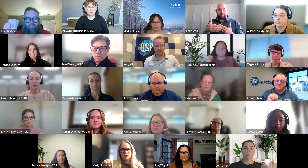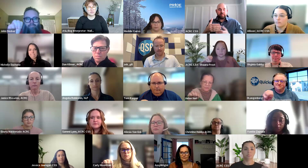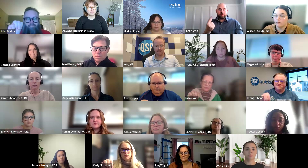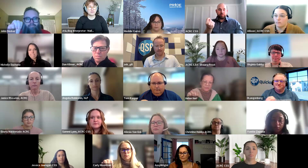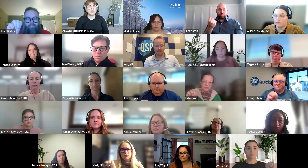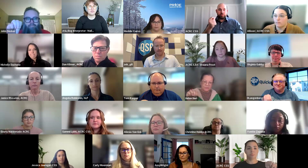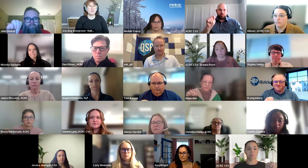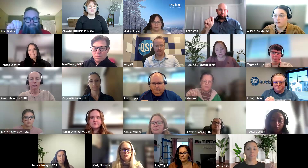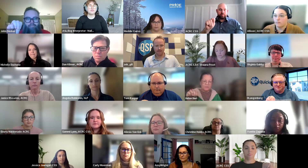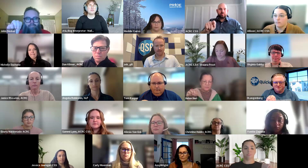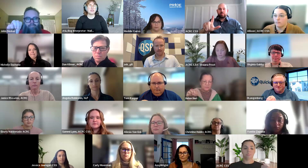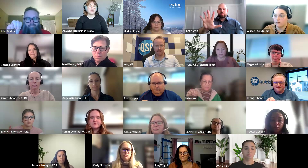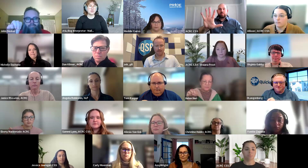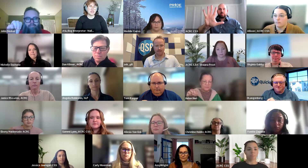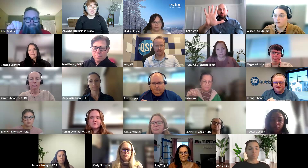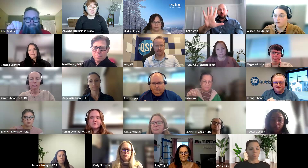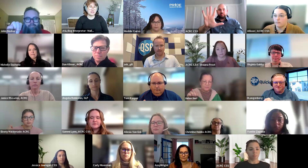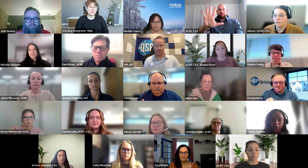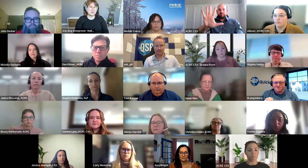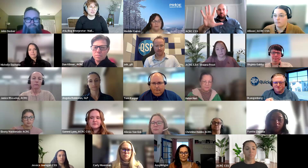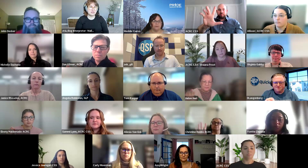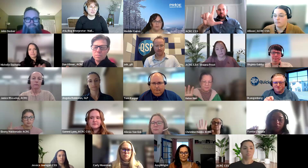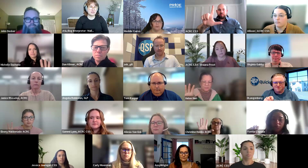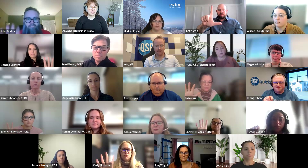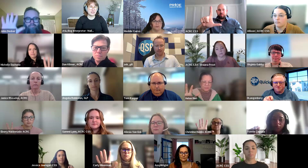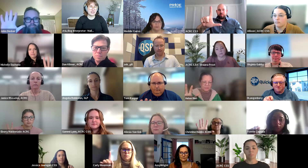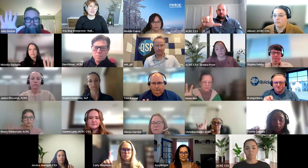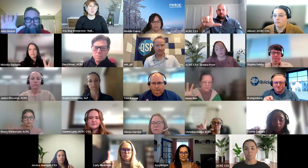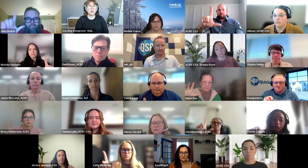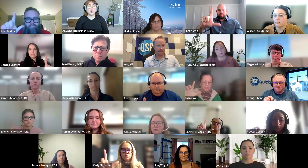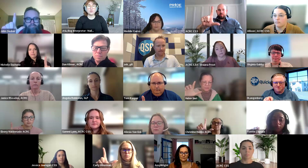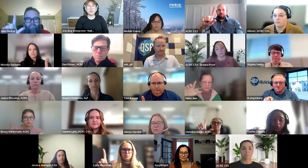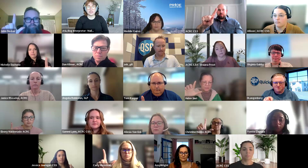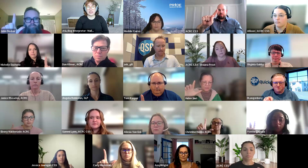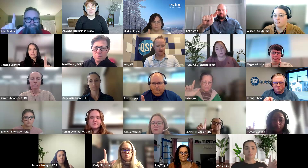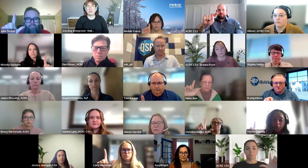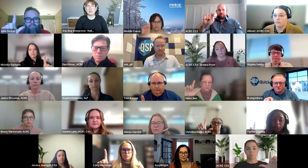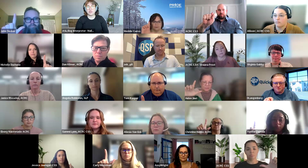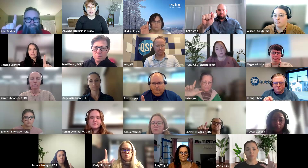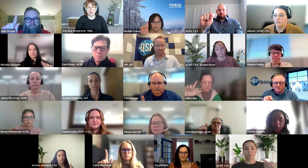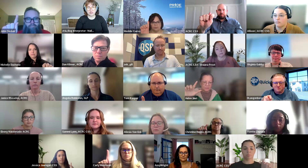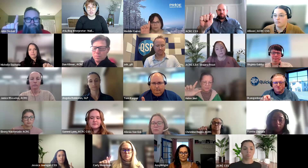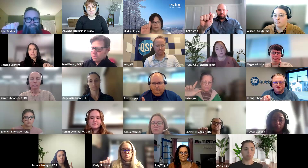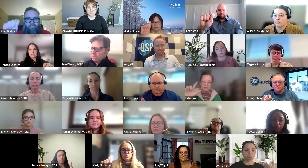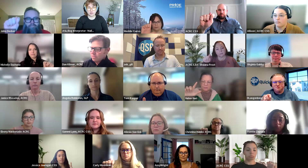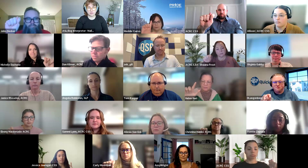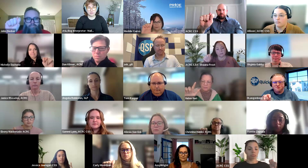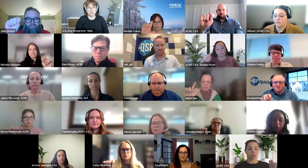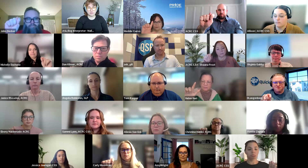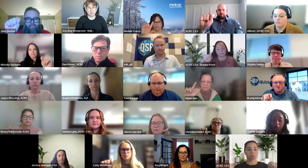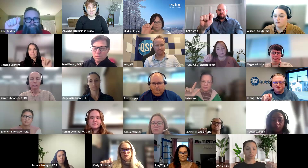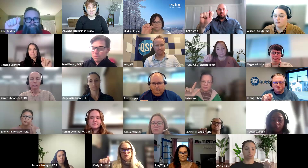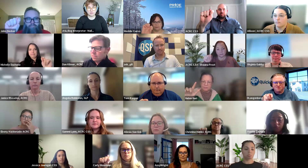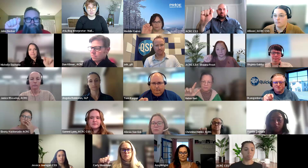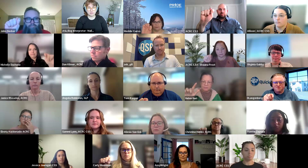your thumb. Then Tuesday is with only your index on top of your